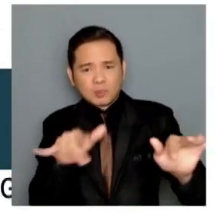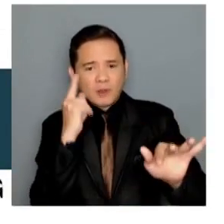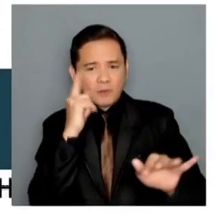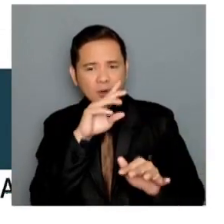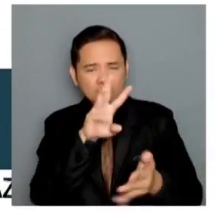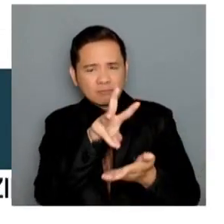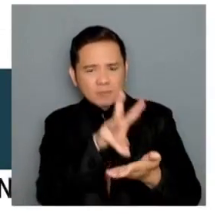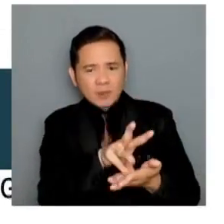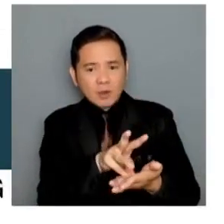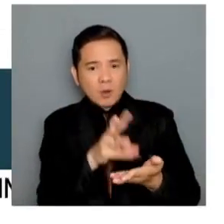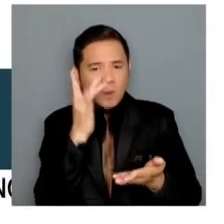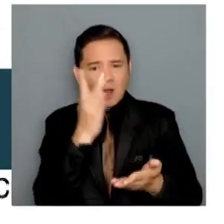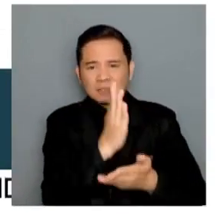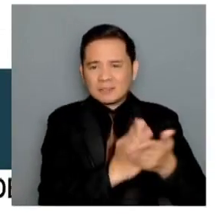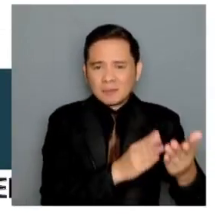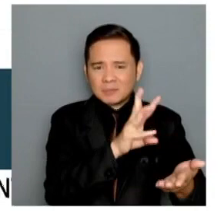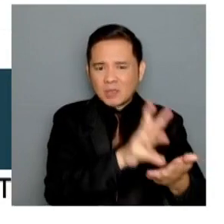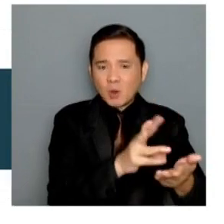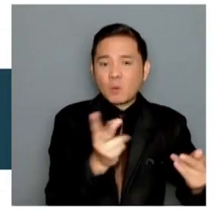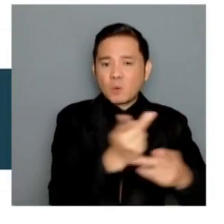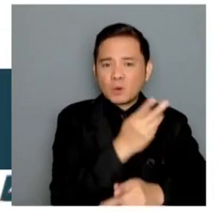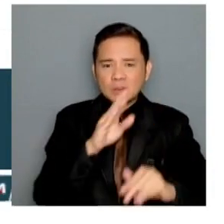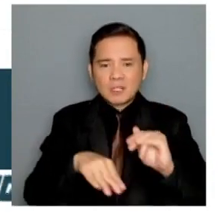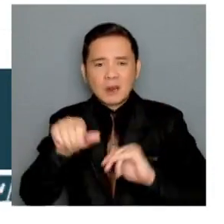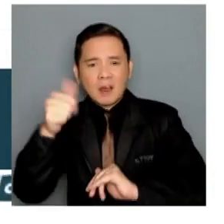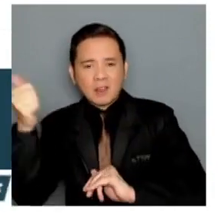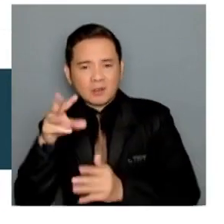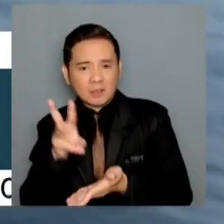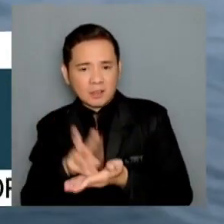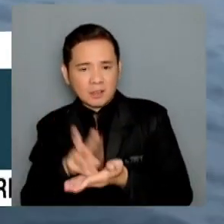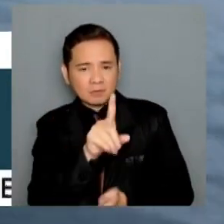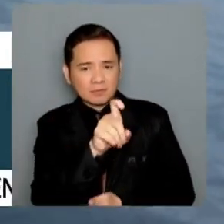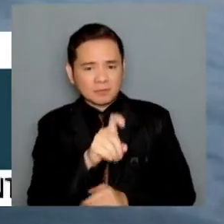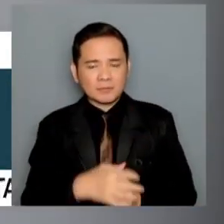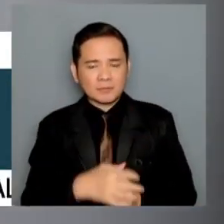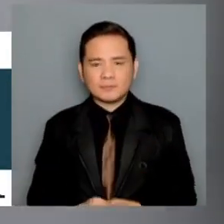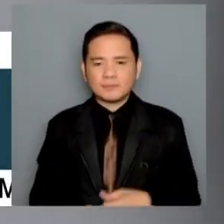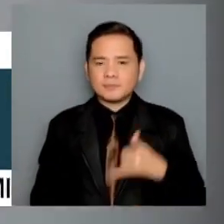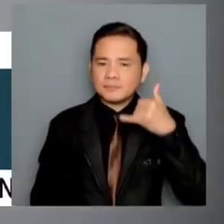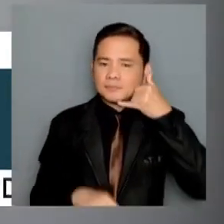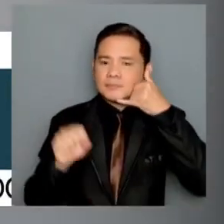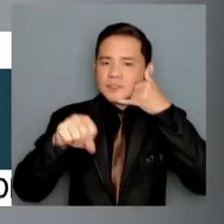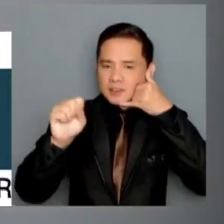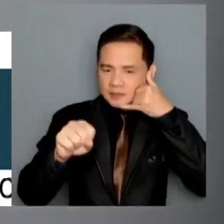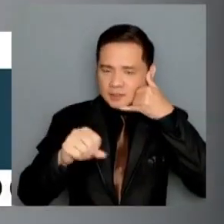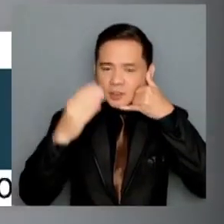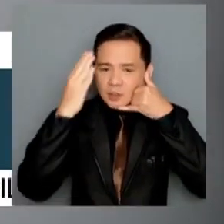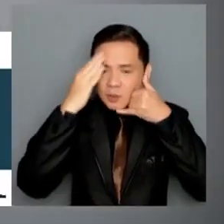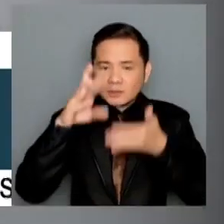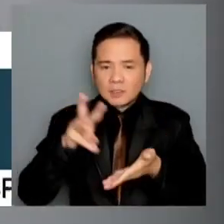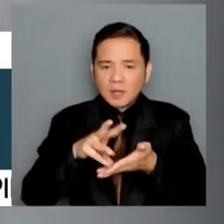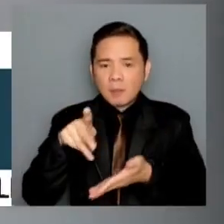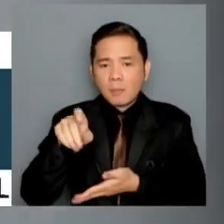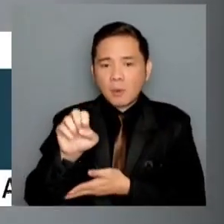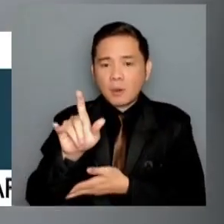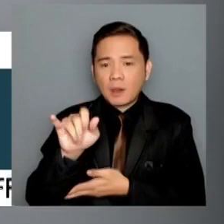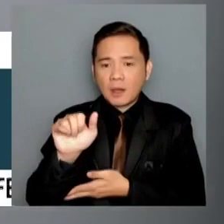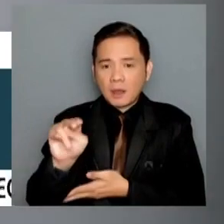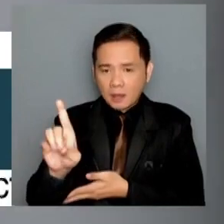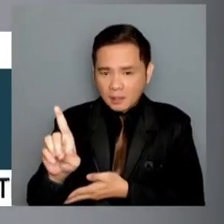are having it worse than the others. Yeah, particularly in the town of Pola, the oil spill has already reached